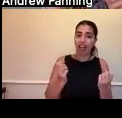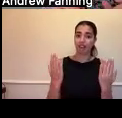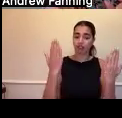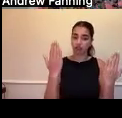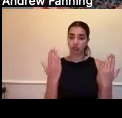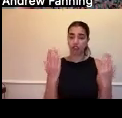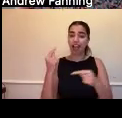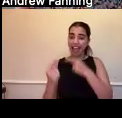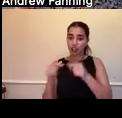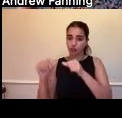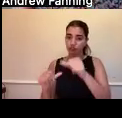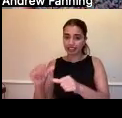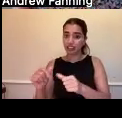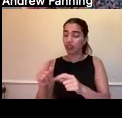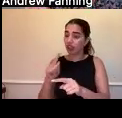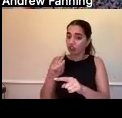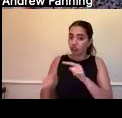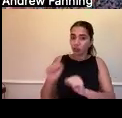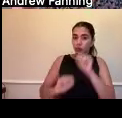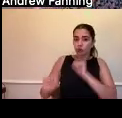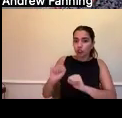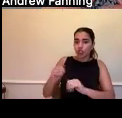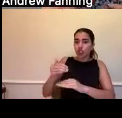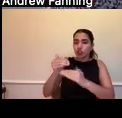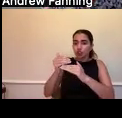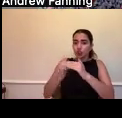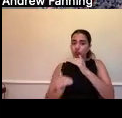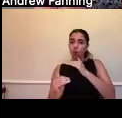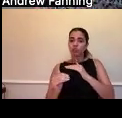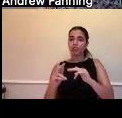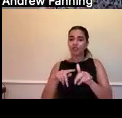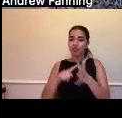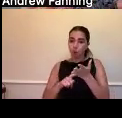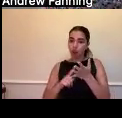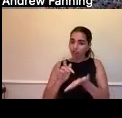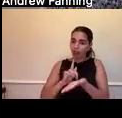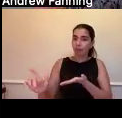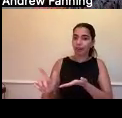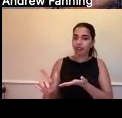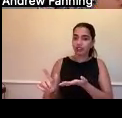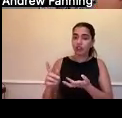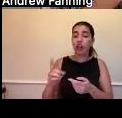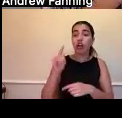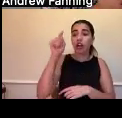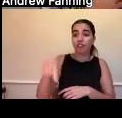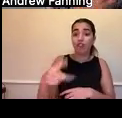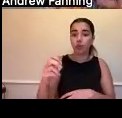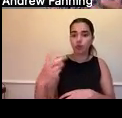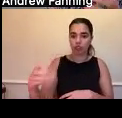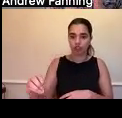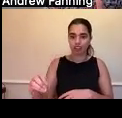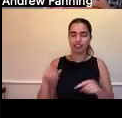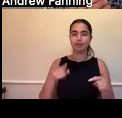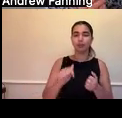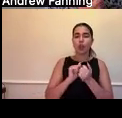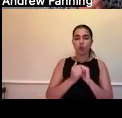could eliminate social shortfall by 2030. And again, this analysis is from the peer-reviewed paper. We just hadn't produced